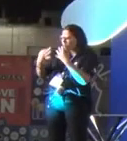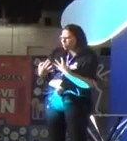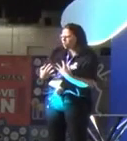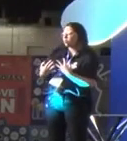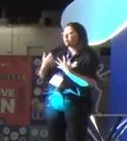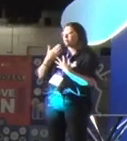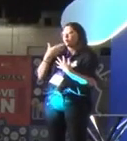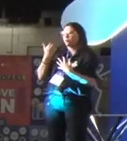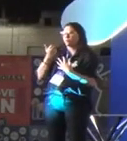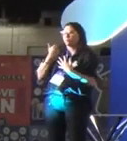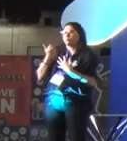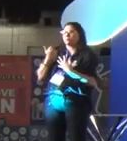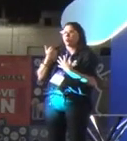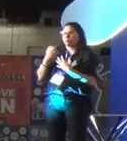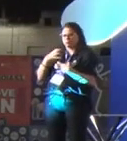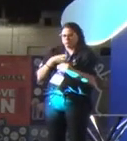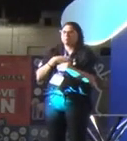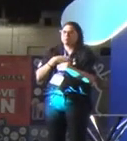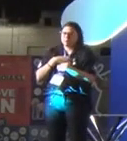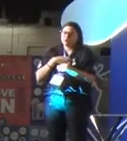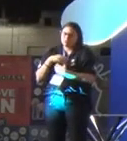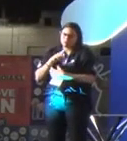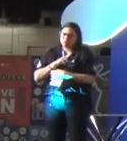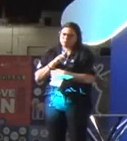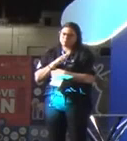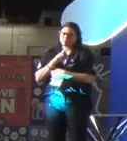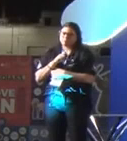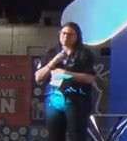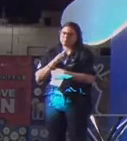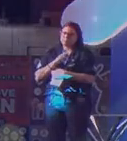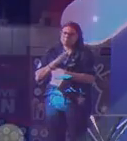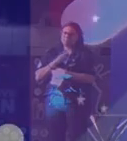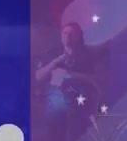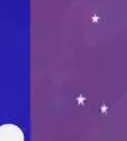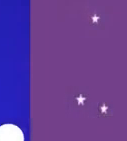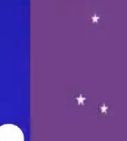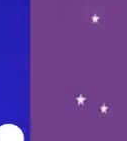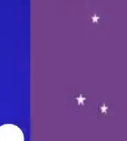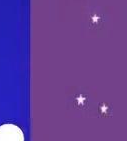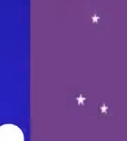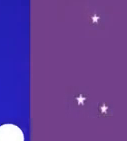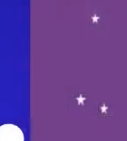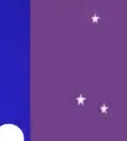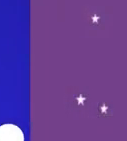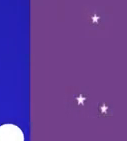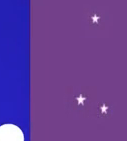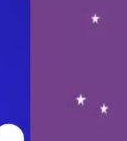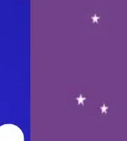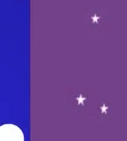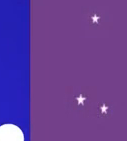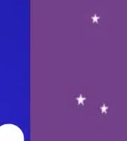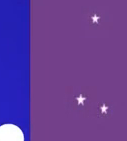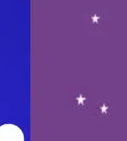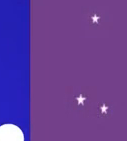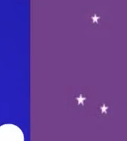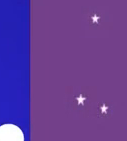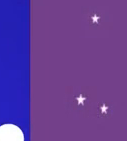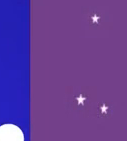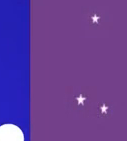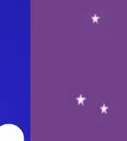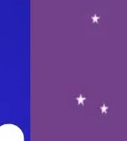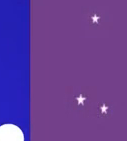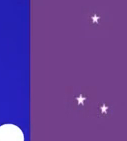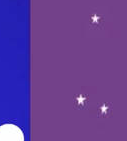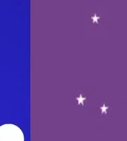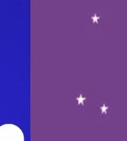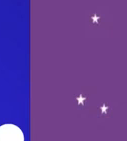that this contextual link of the importance of science for society was not being stressed.